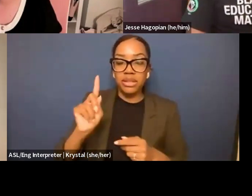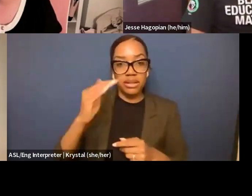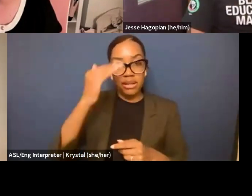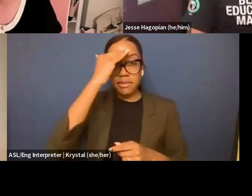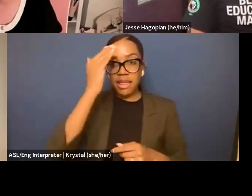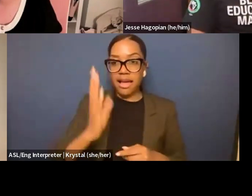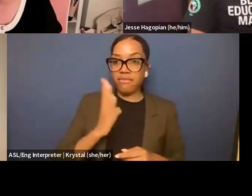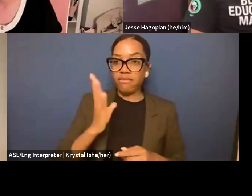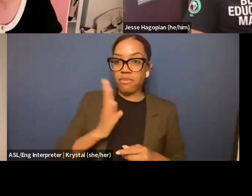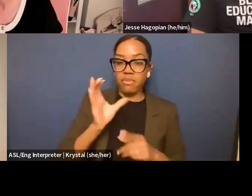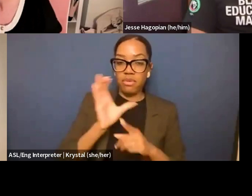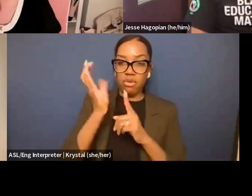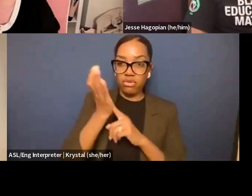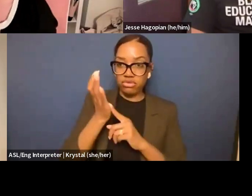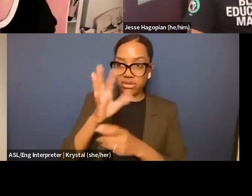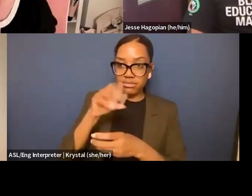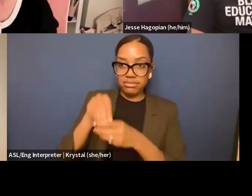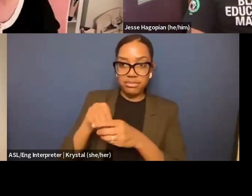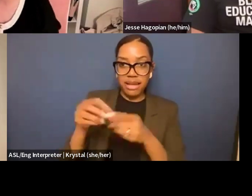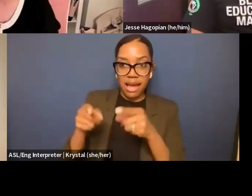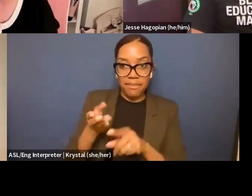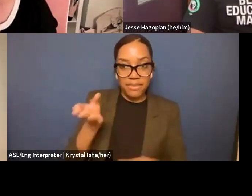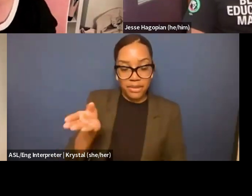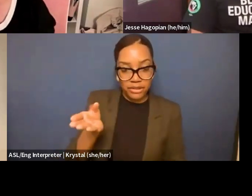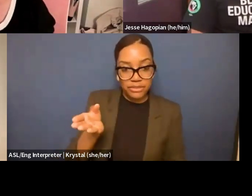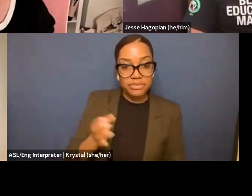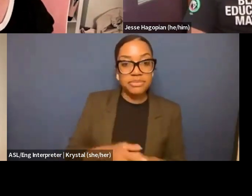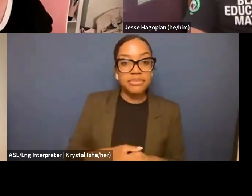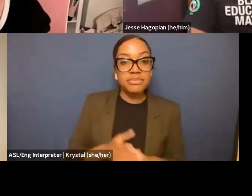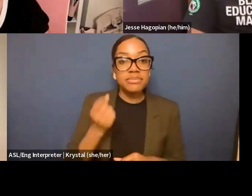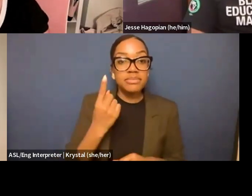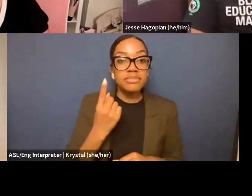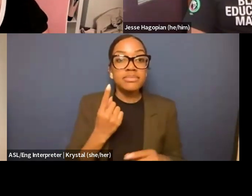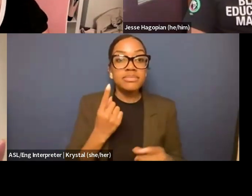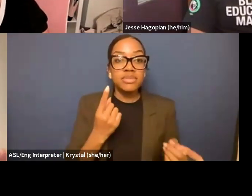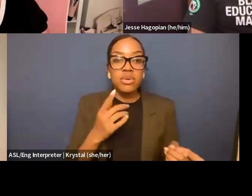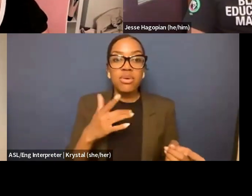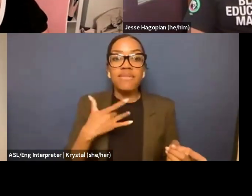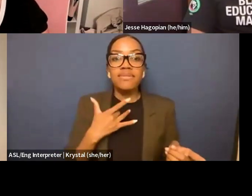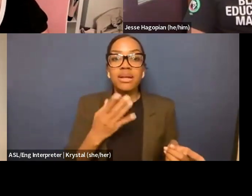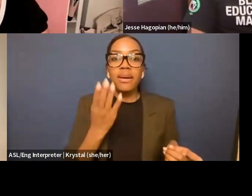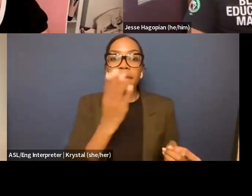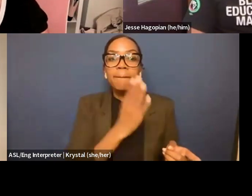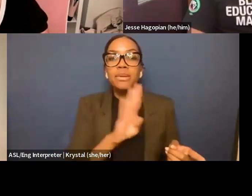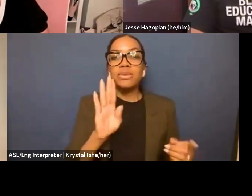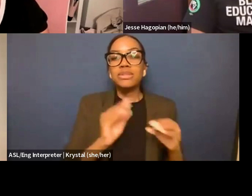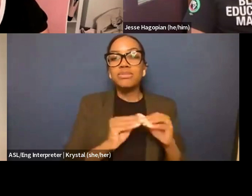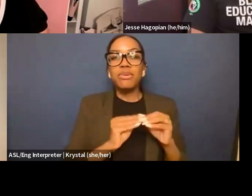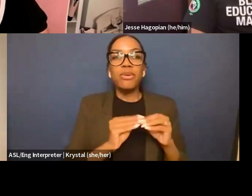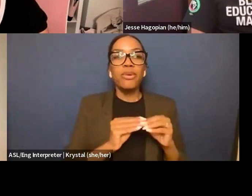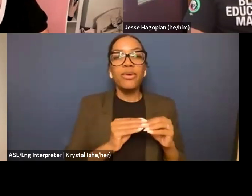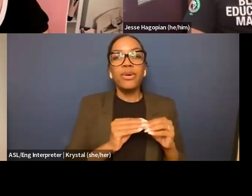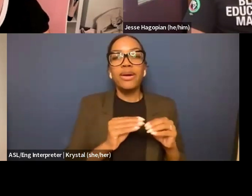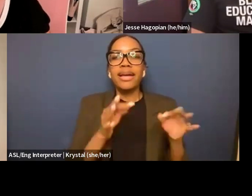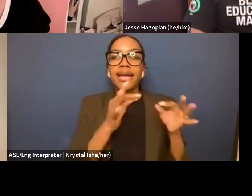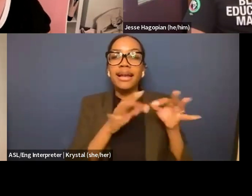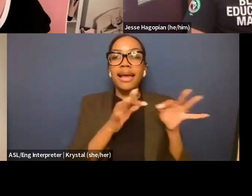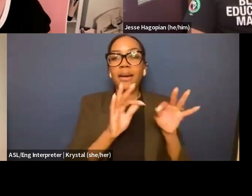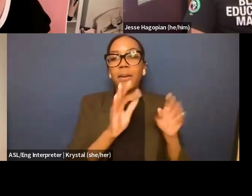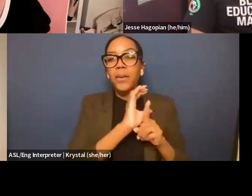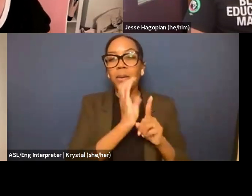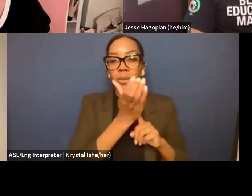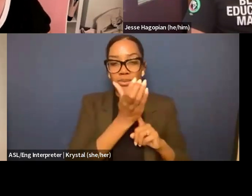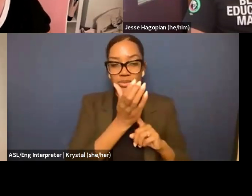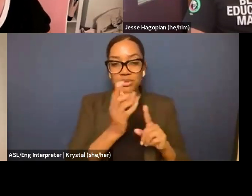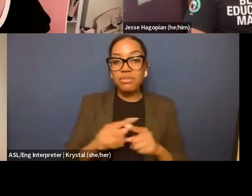like vernacular culture, right? And schools as formal culture, right? So formal culture, the places where you're supposed to sort of act like you've been somewhere